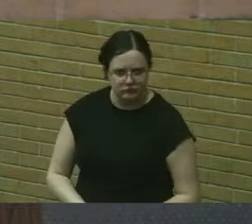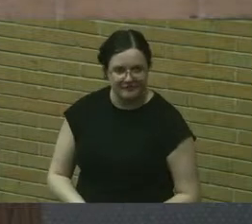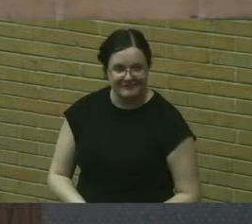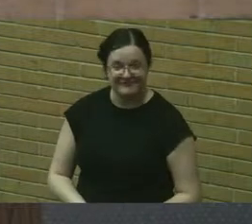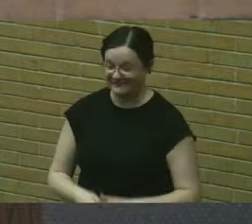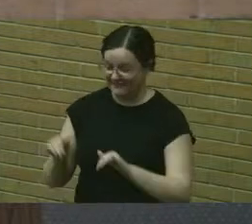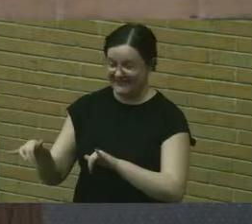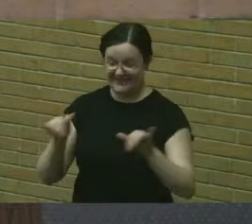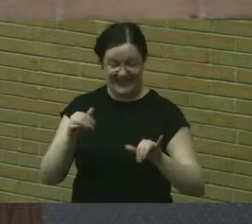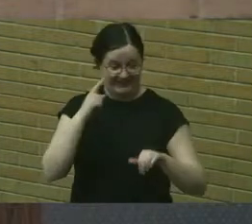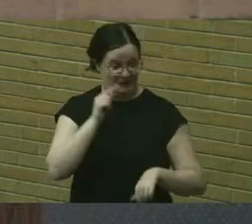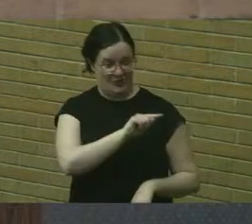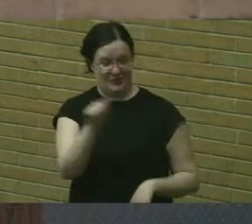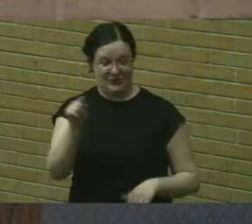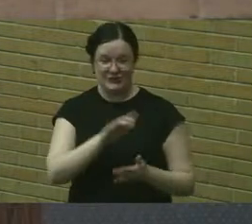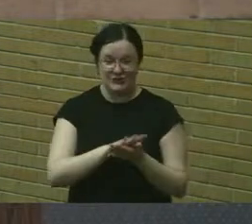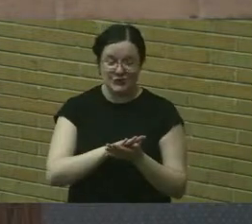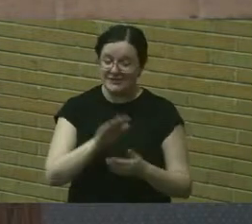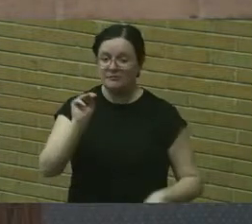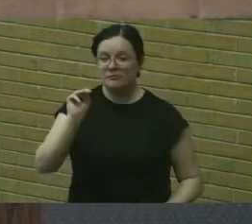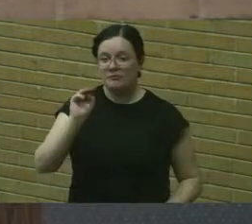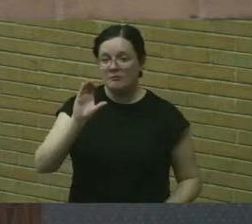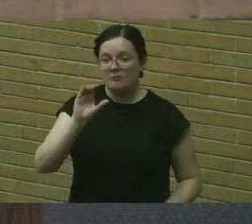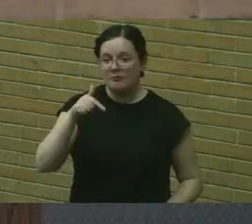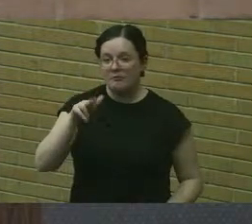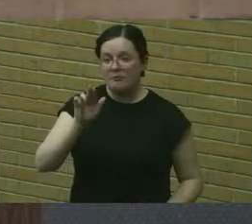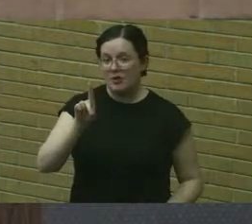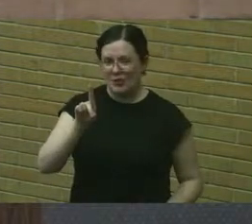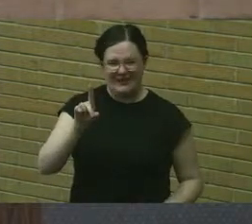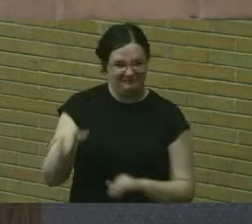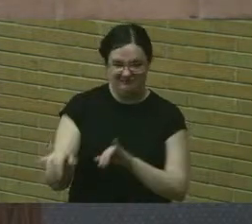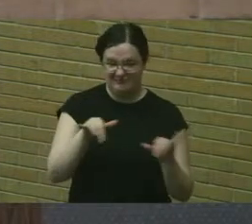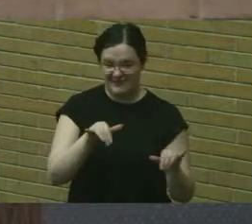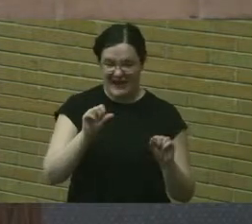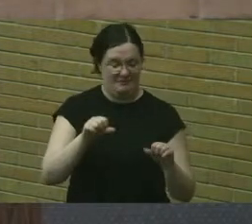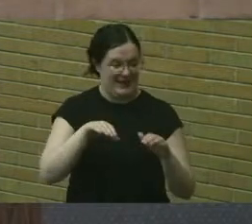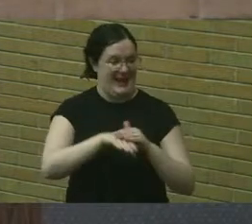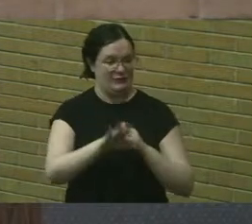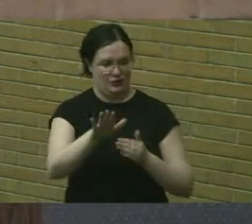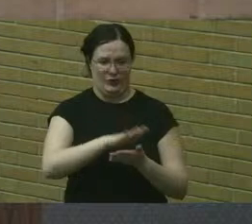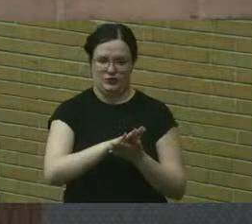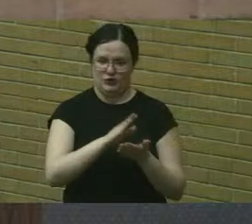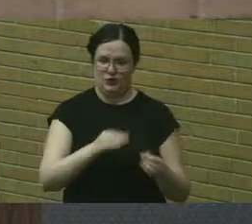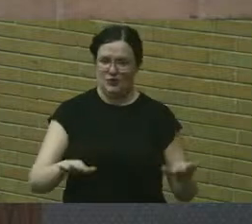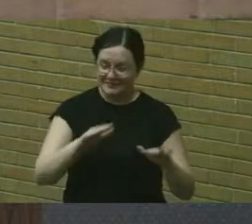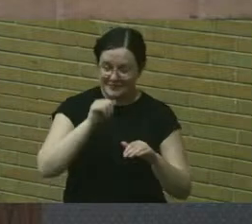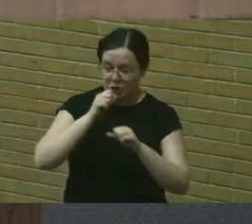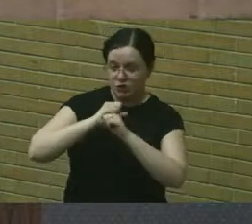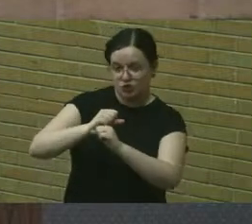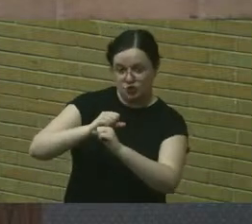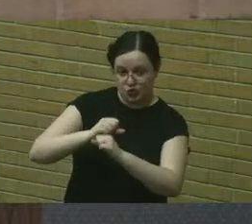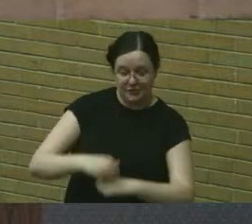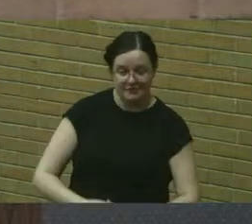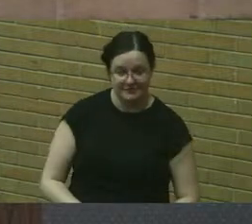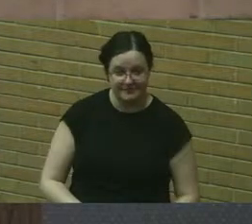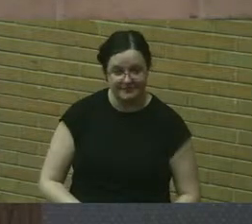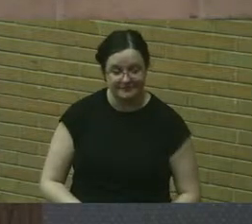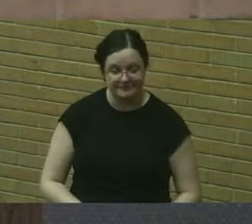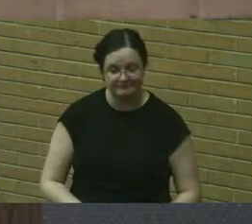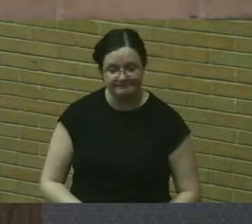area. If you go to McQuaid, the same thing is true. You can get onto the campus. It's not very secure in the sense that you can get there from the